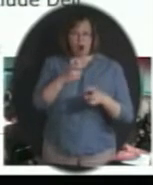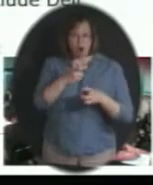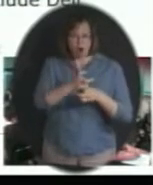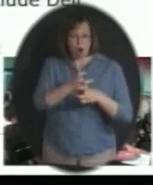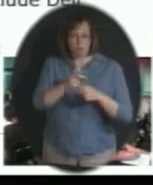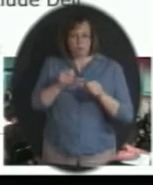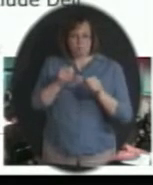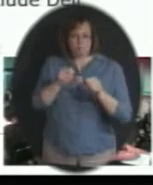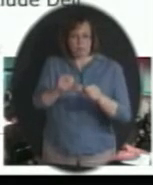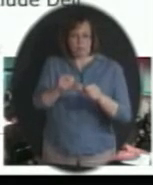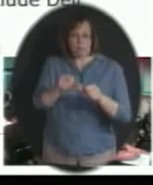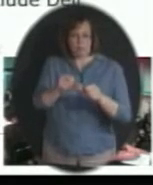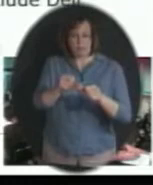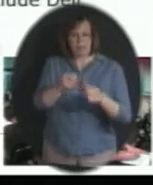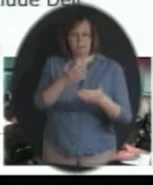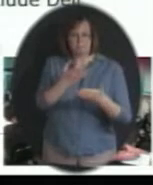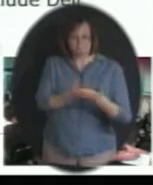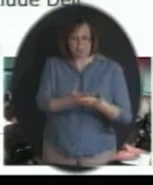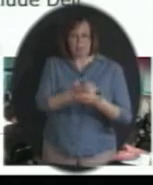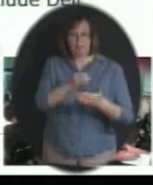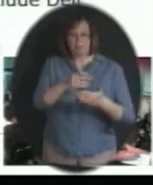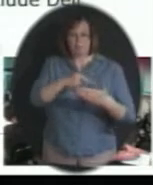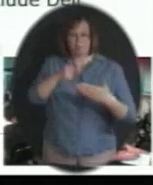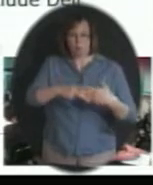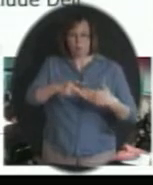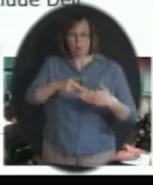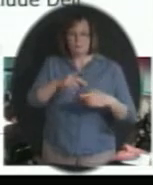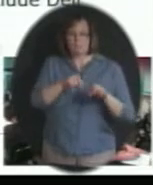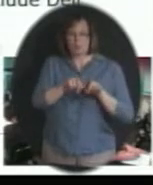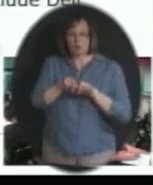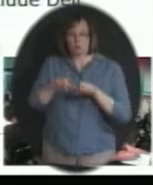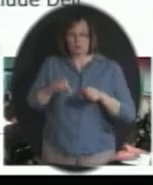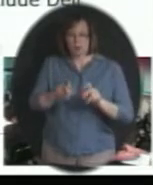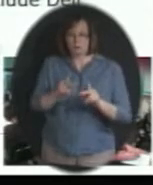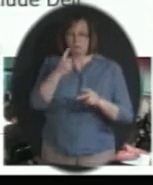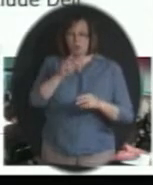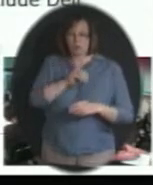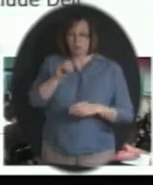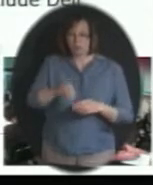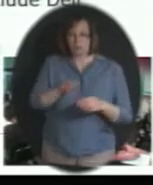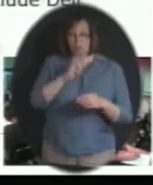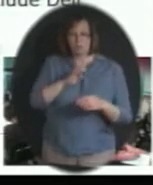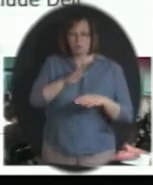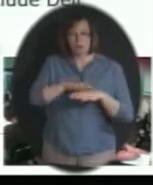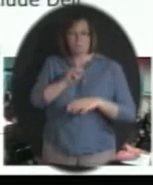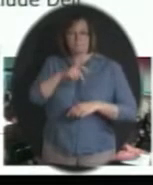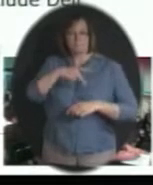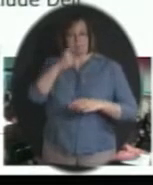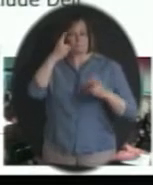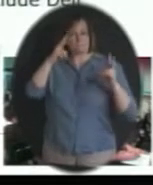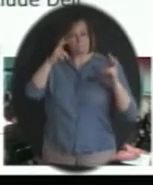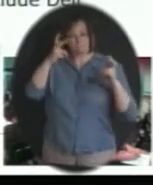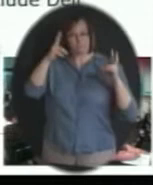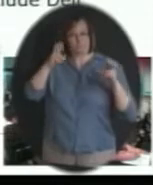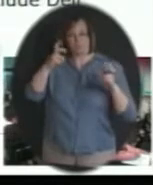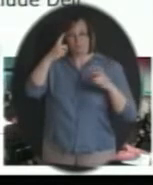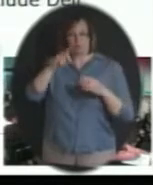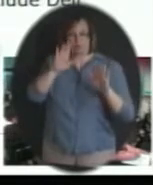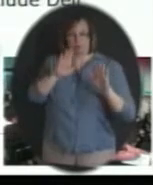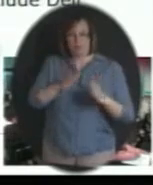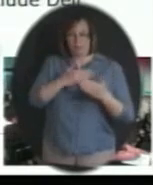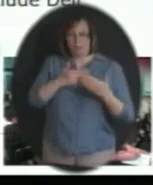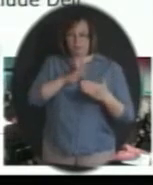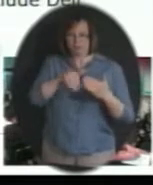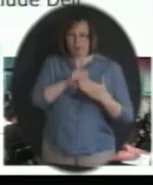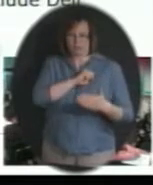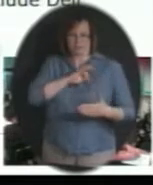to maintain fidelity of the program in Avid, but it's also an opportunity for Olathe to be put on the map for the great things that all these